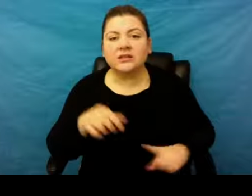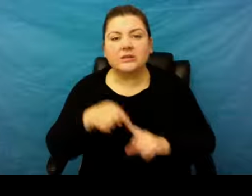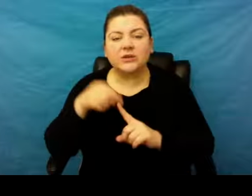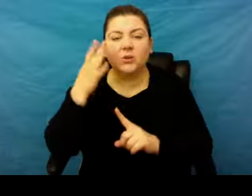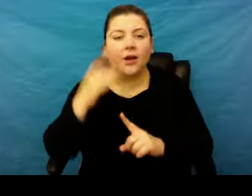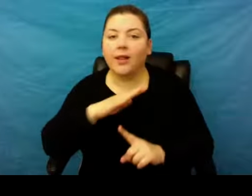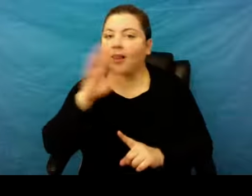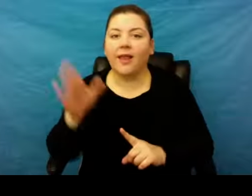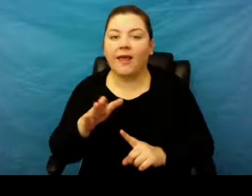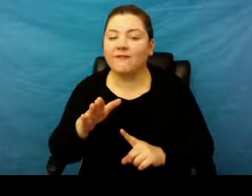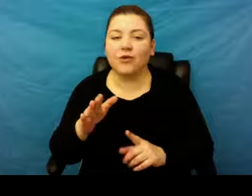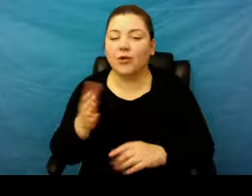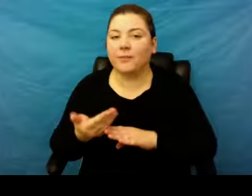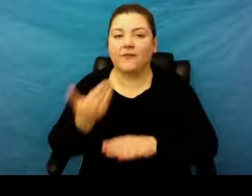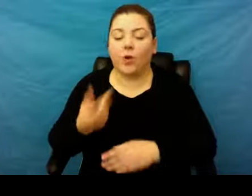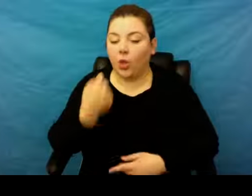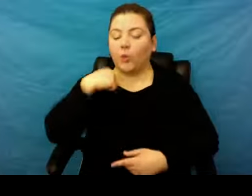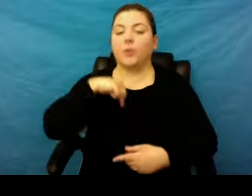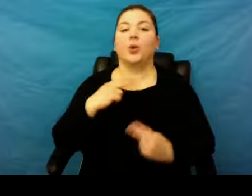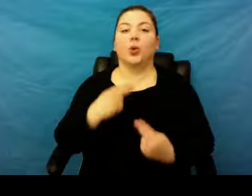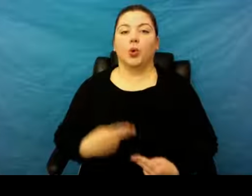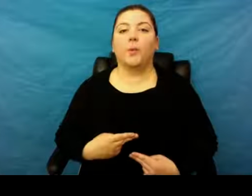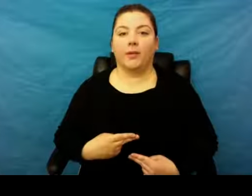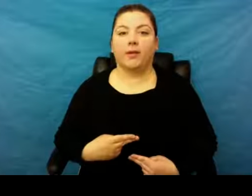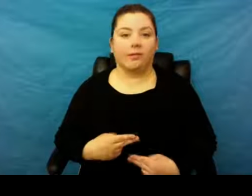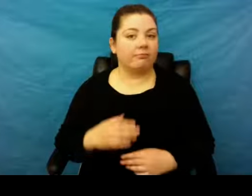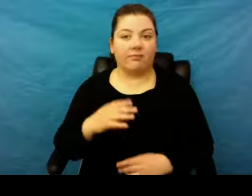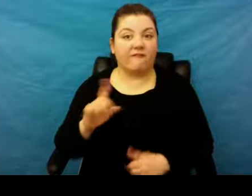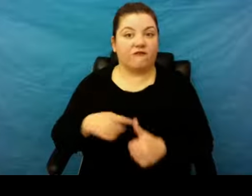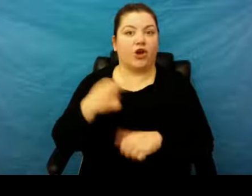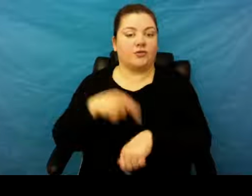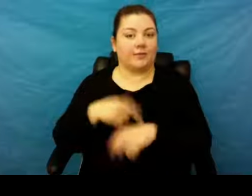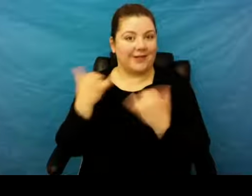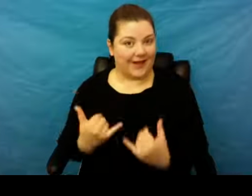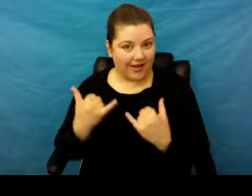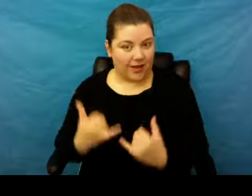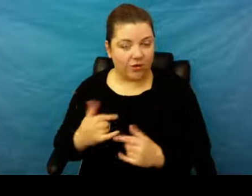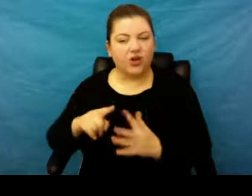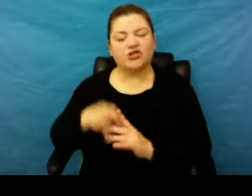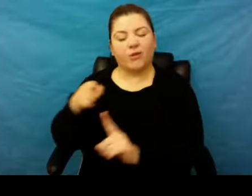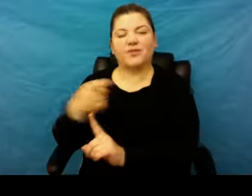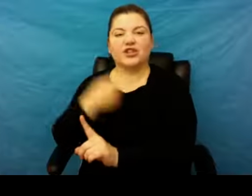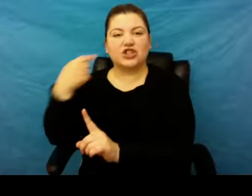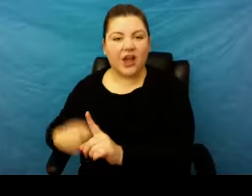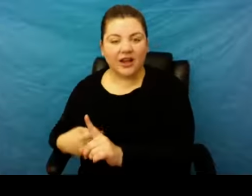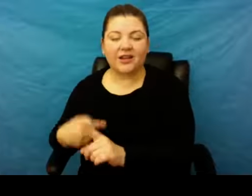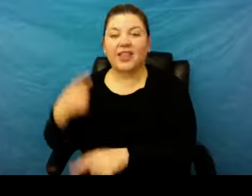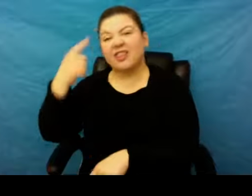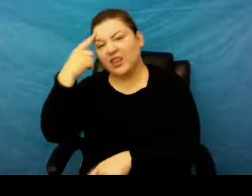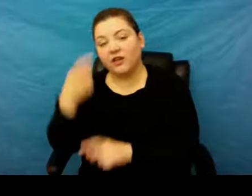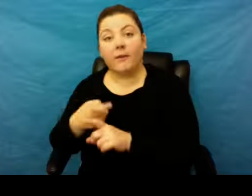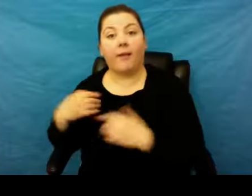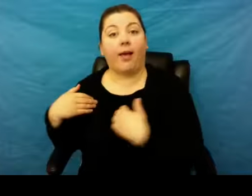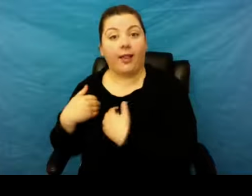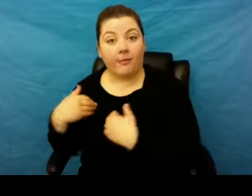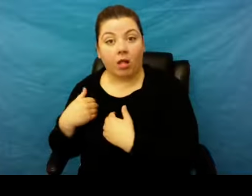animal and then made its way into the human body for the first time. And so one of the common questions I get is, what does this